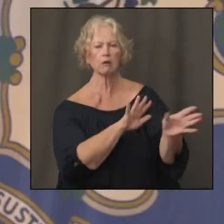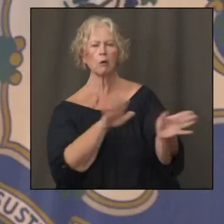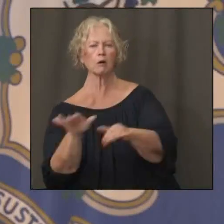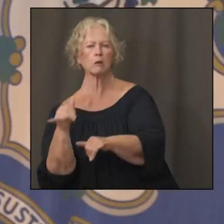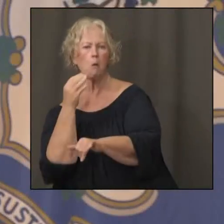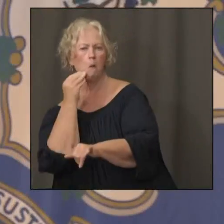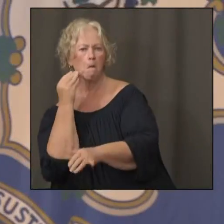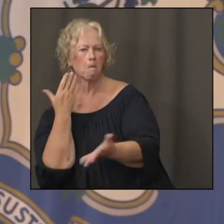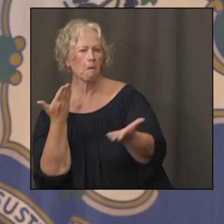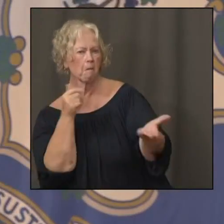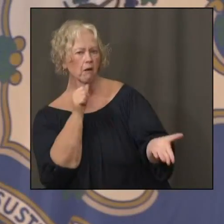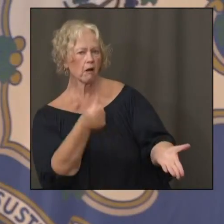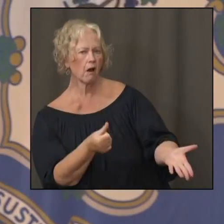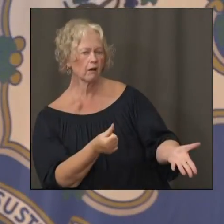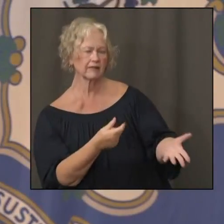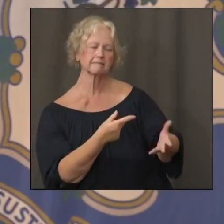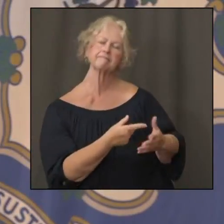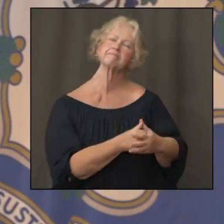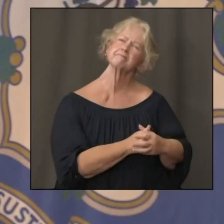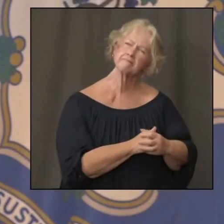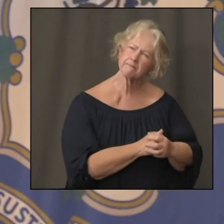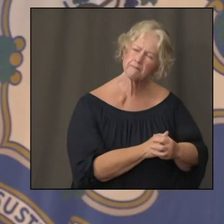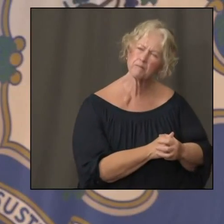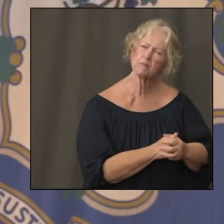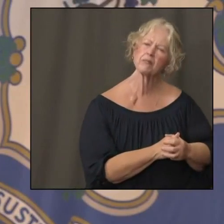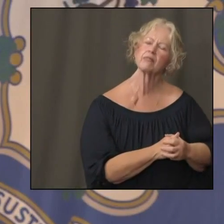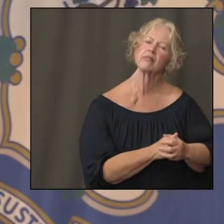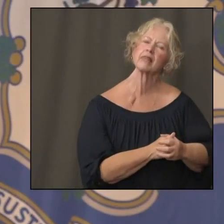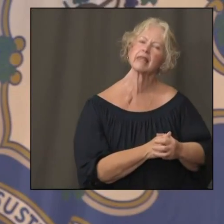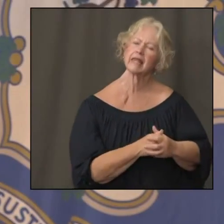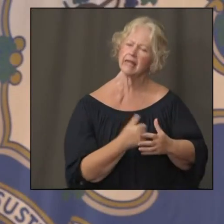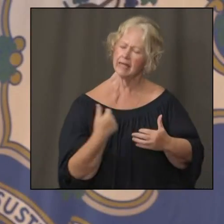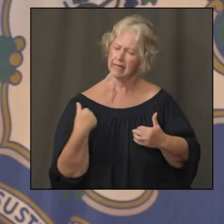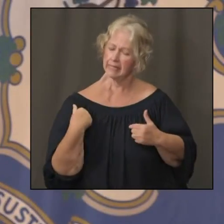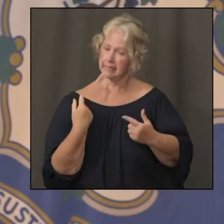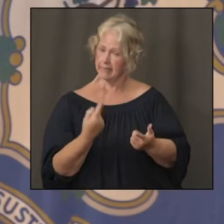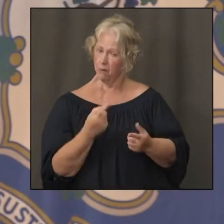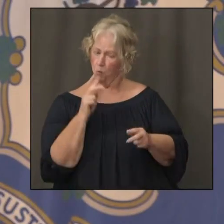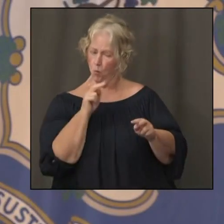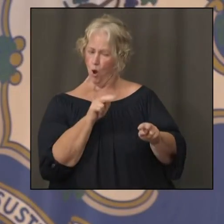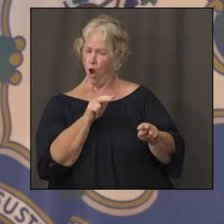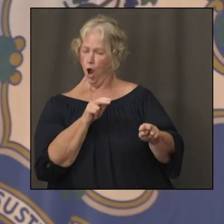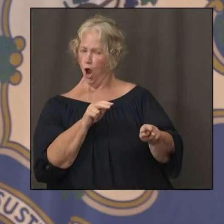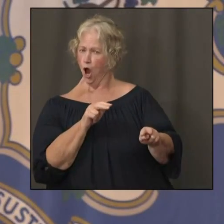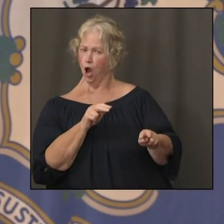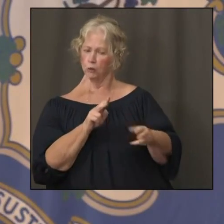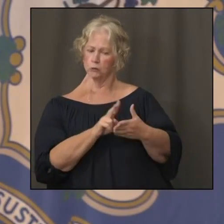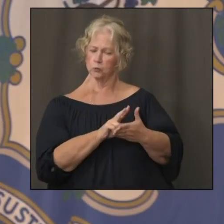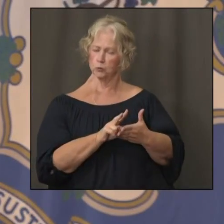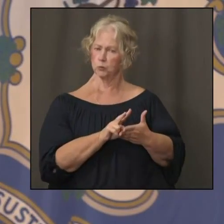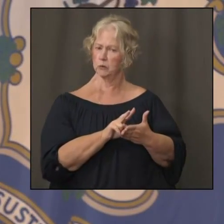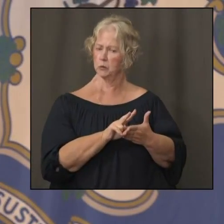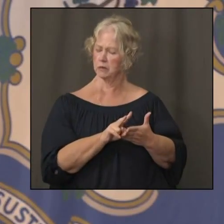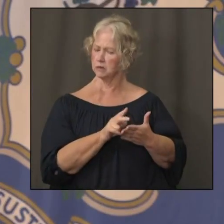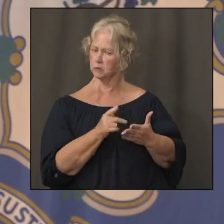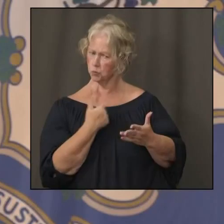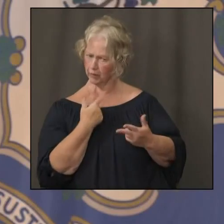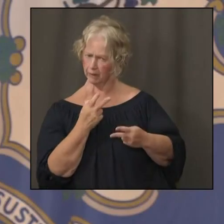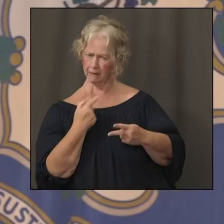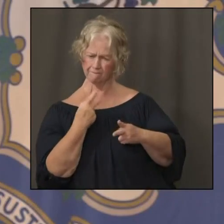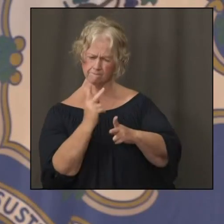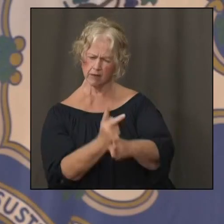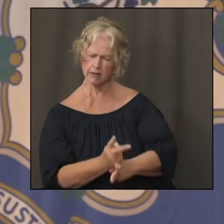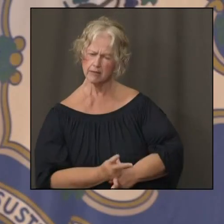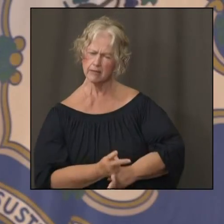I say we've had a couple of weeks of pretty good activity. You see that we're erring on the side of caution. You see